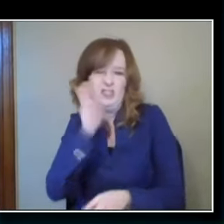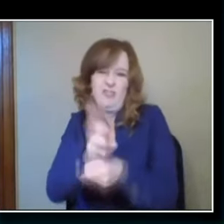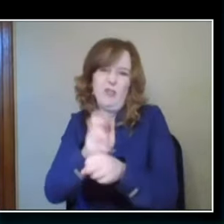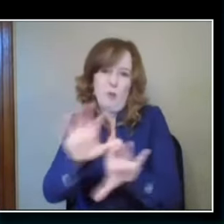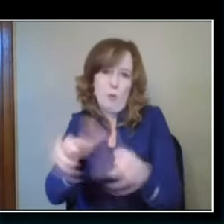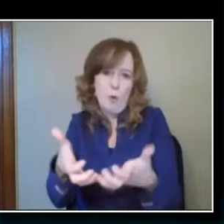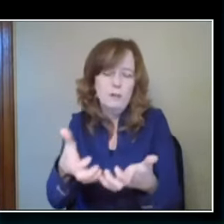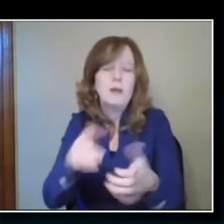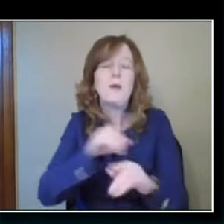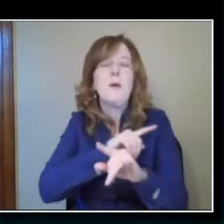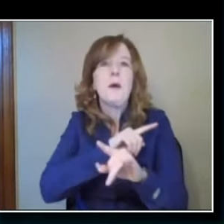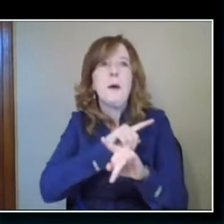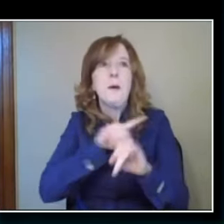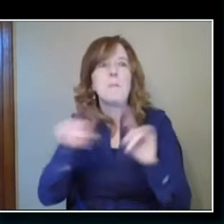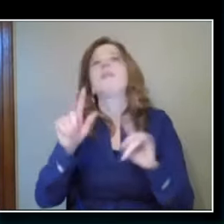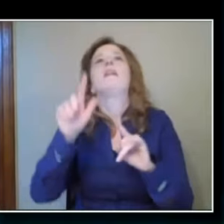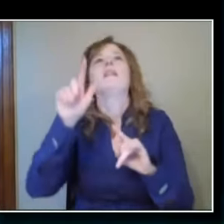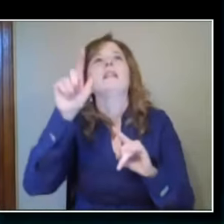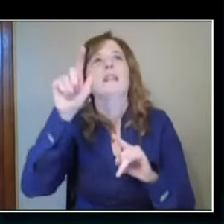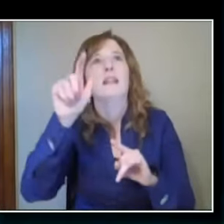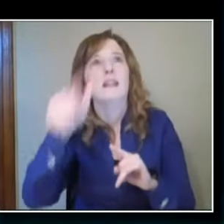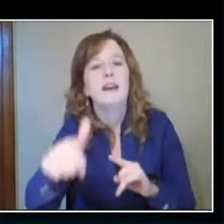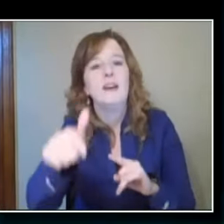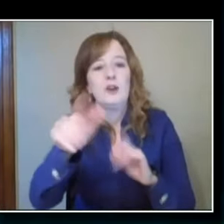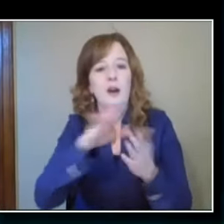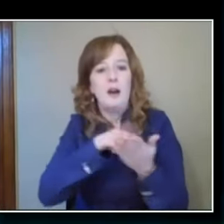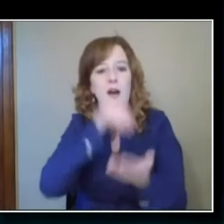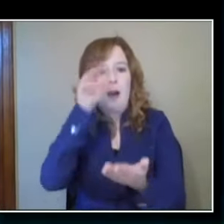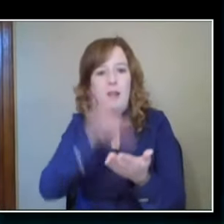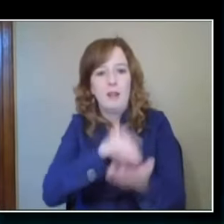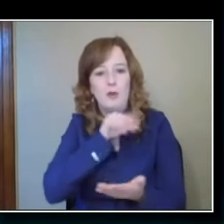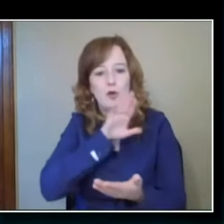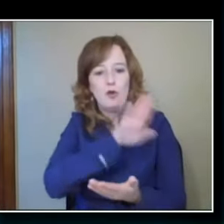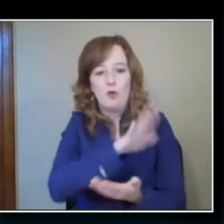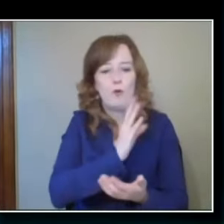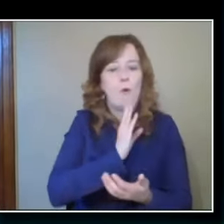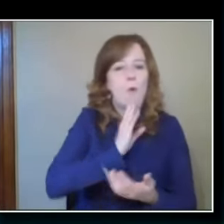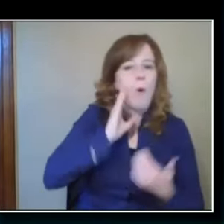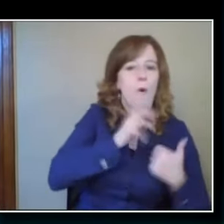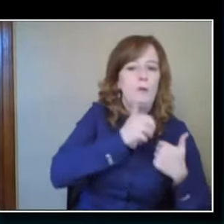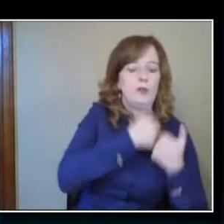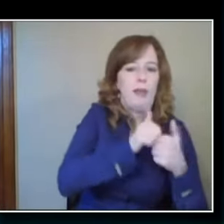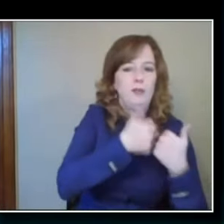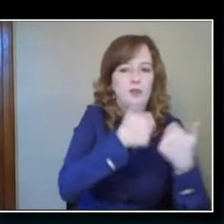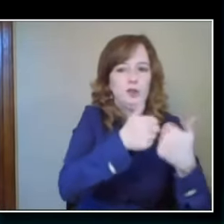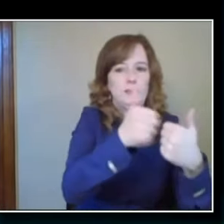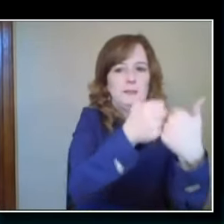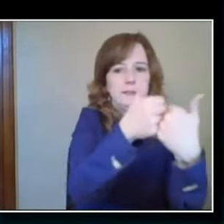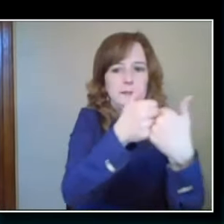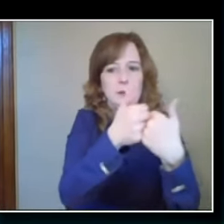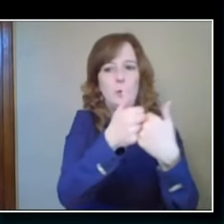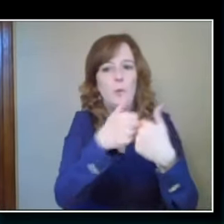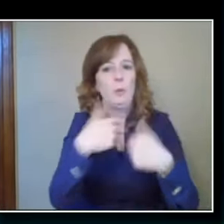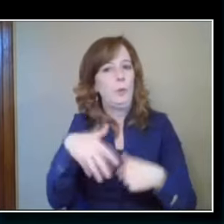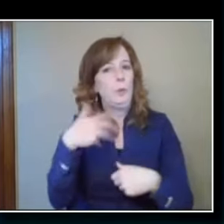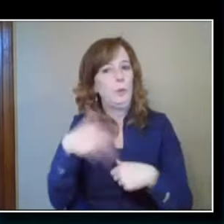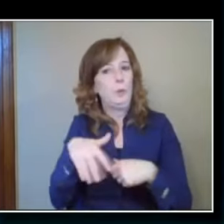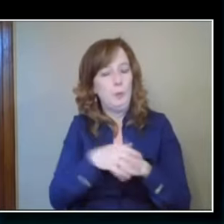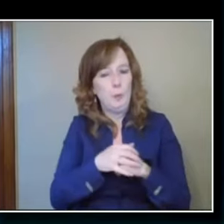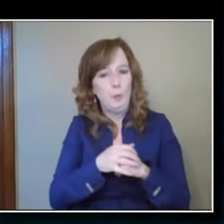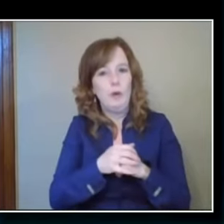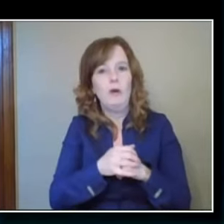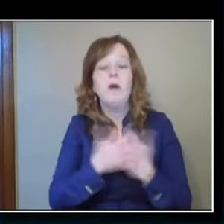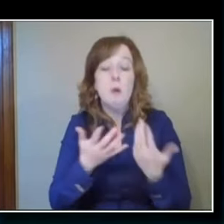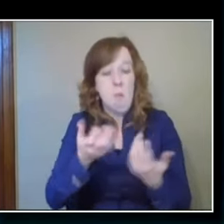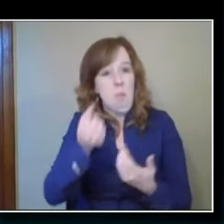I realized how many challenges Jamie was facing outside of our class. So outside of a full schedule at